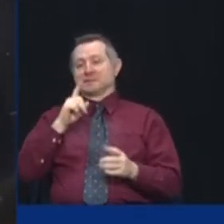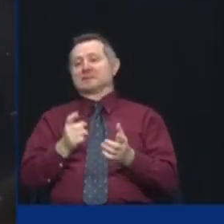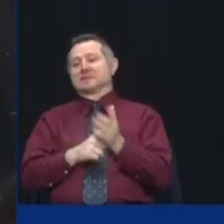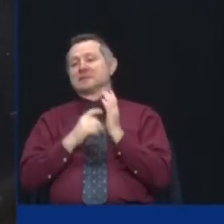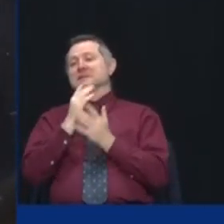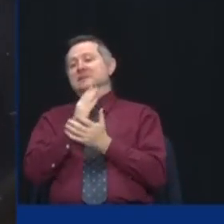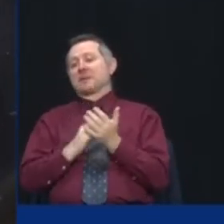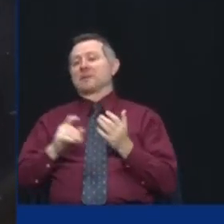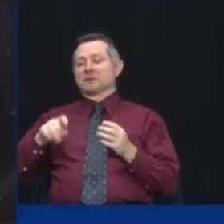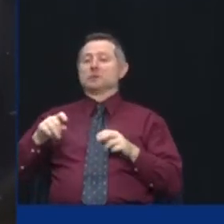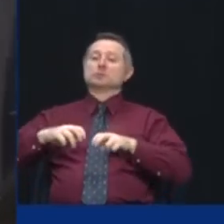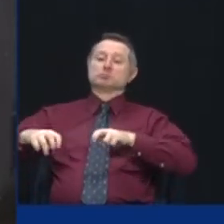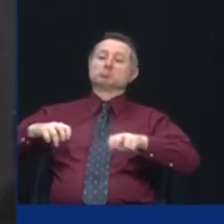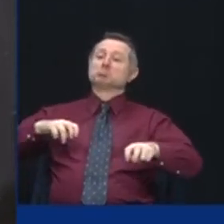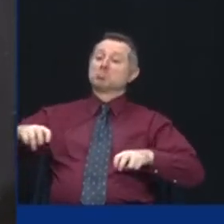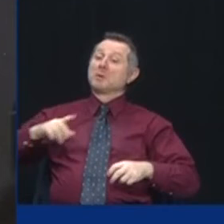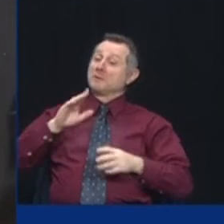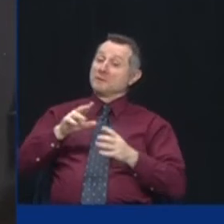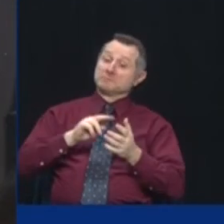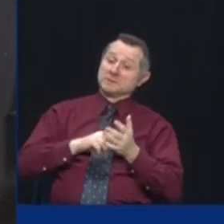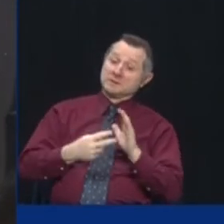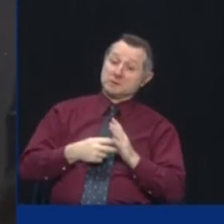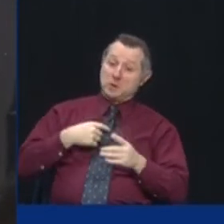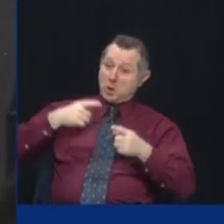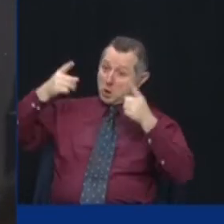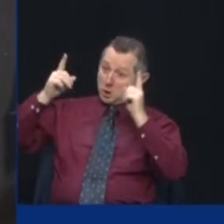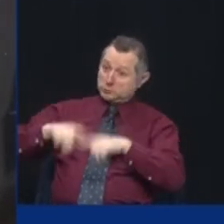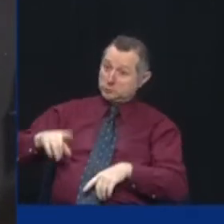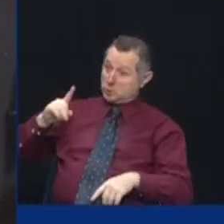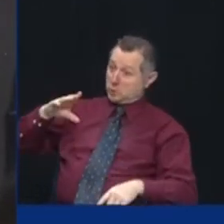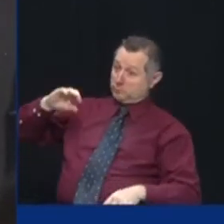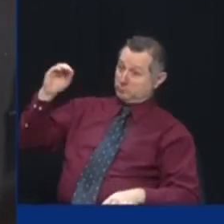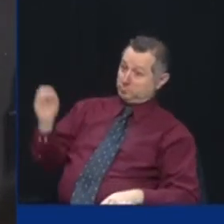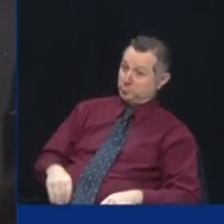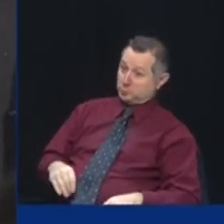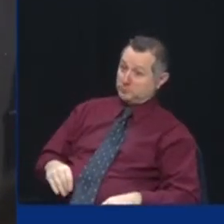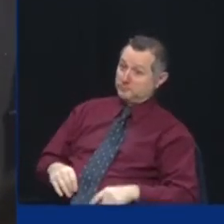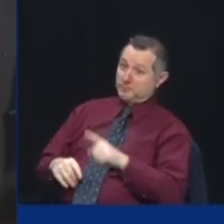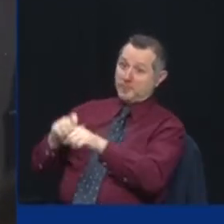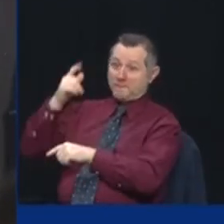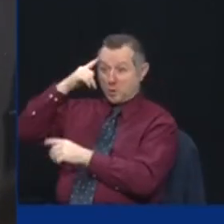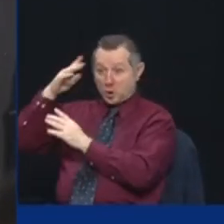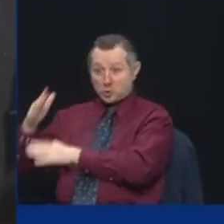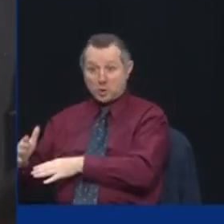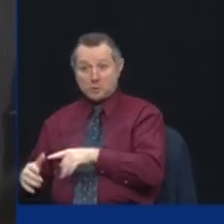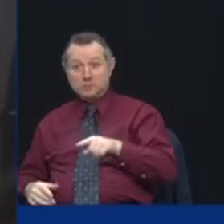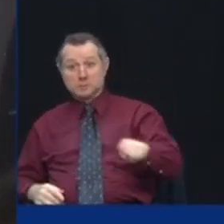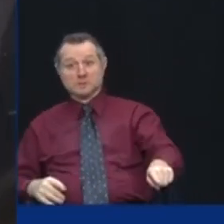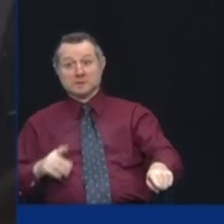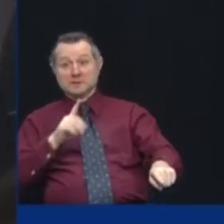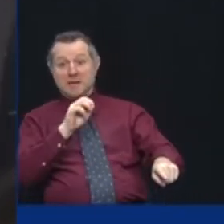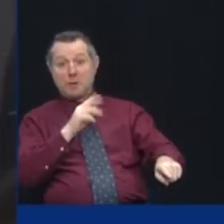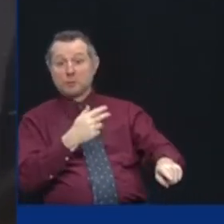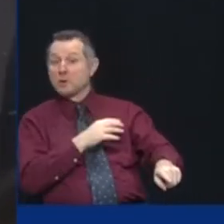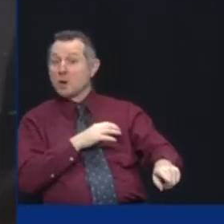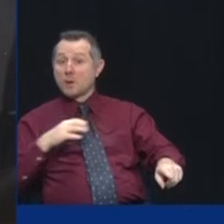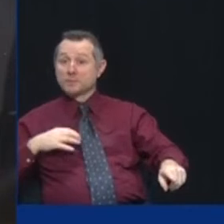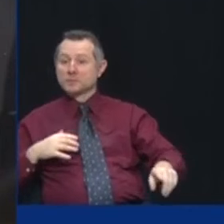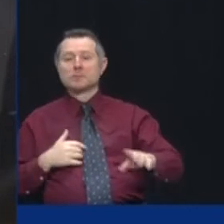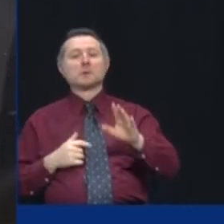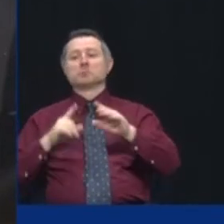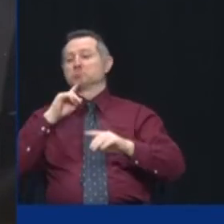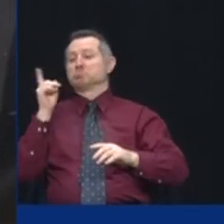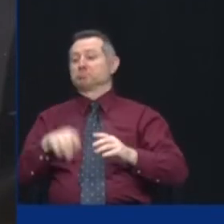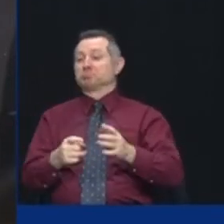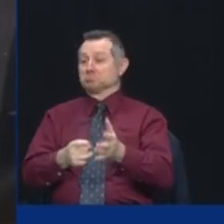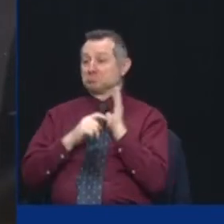agree with everything the governor and the commissioner have mandated, but generally speaking, we think a